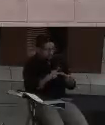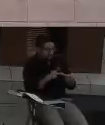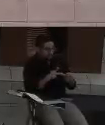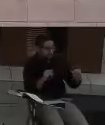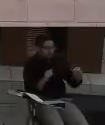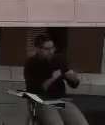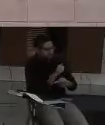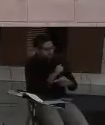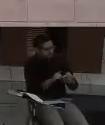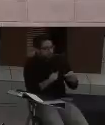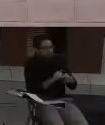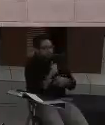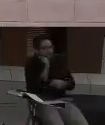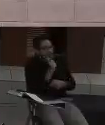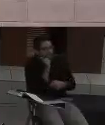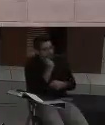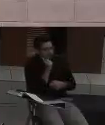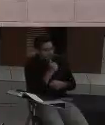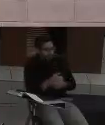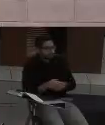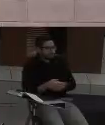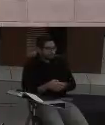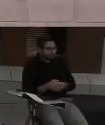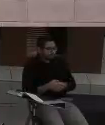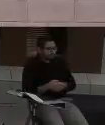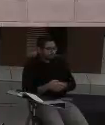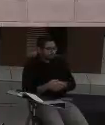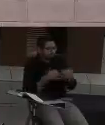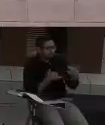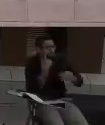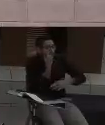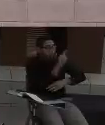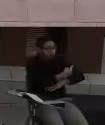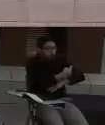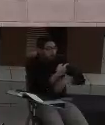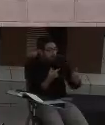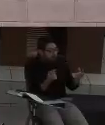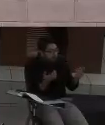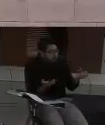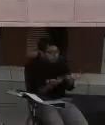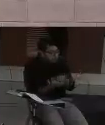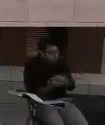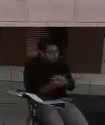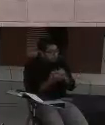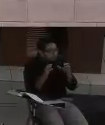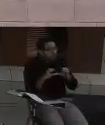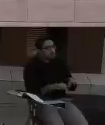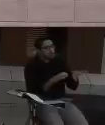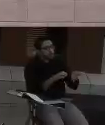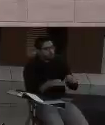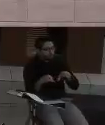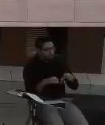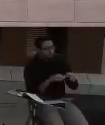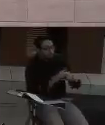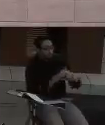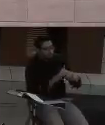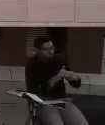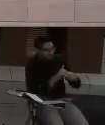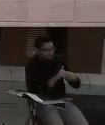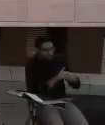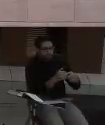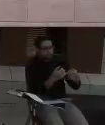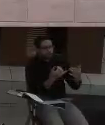says. So the invitation at this moment is to actually do it. To practice it